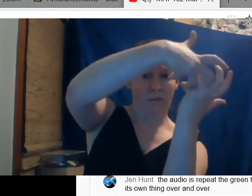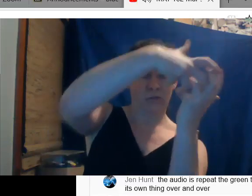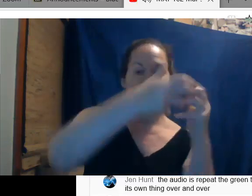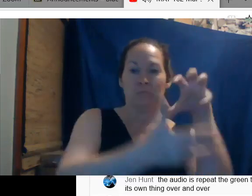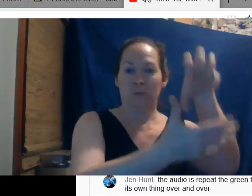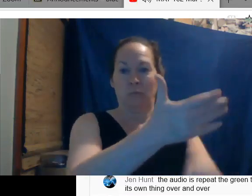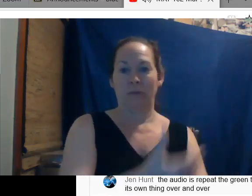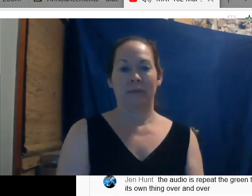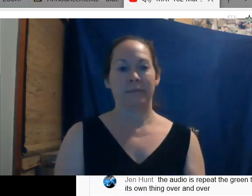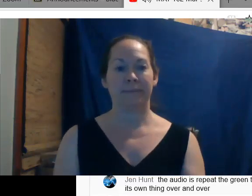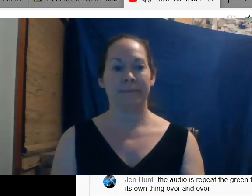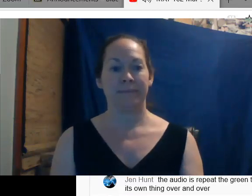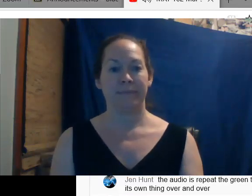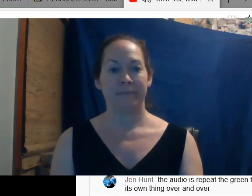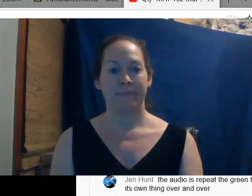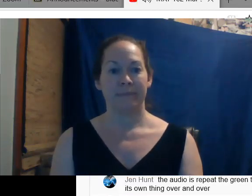x.